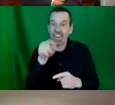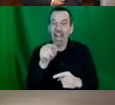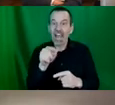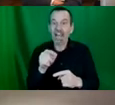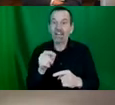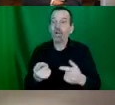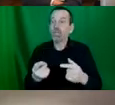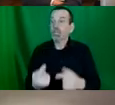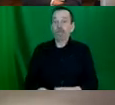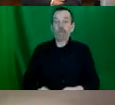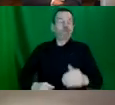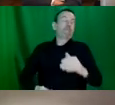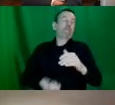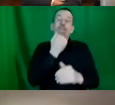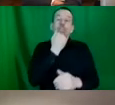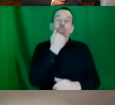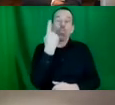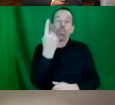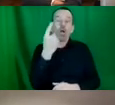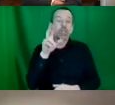year.